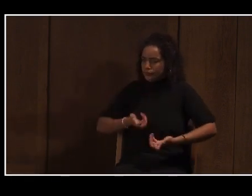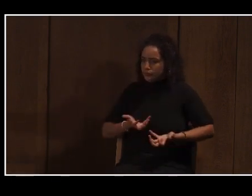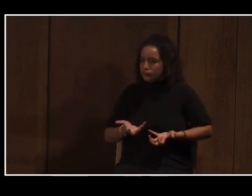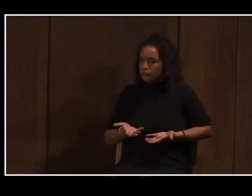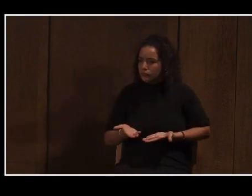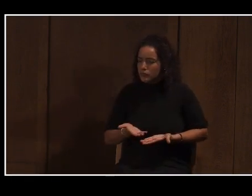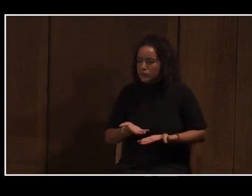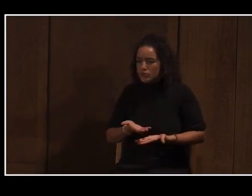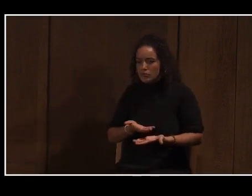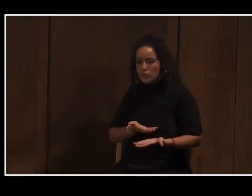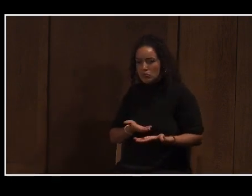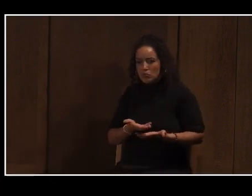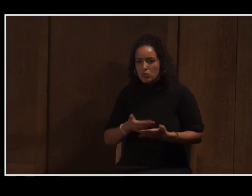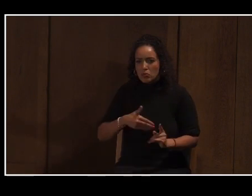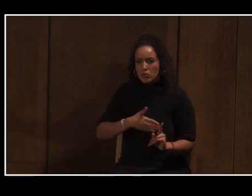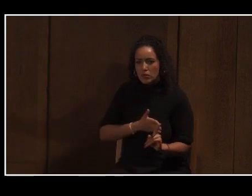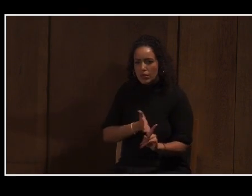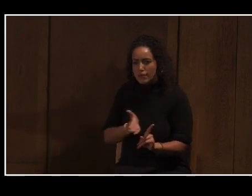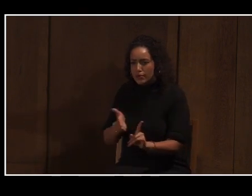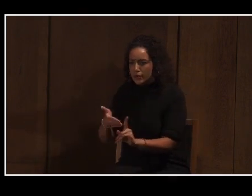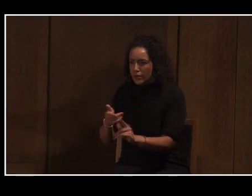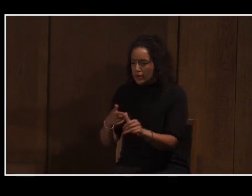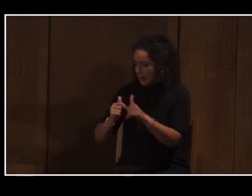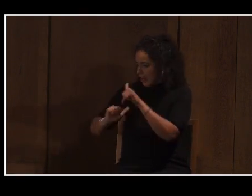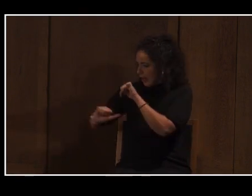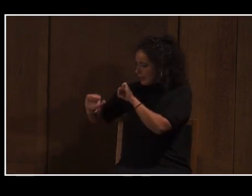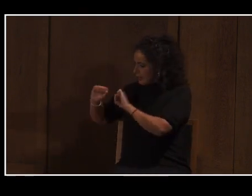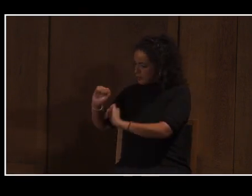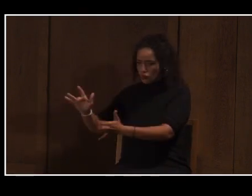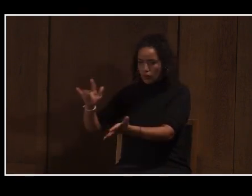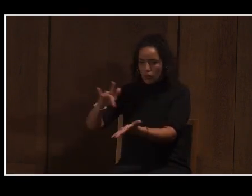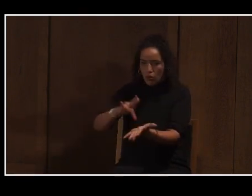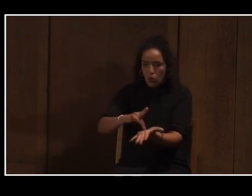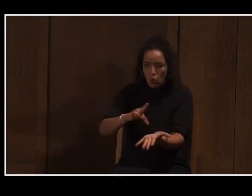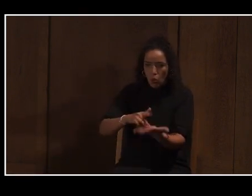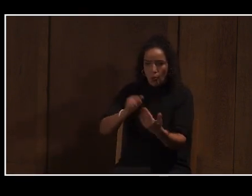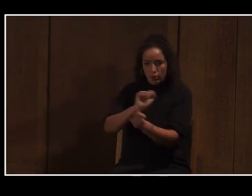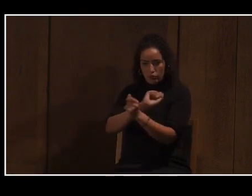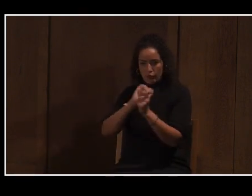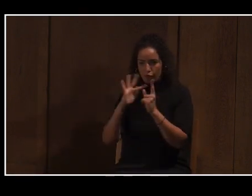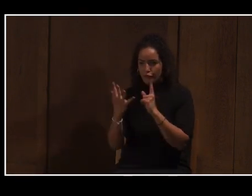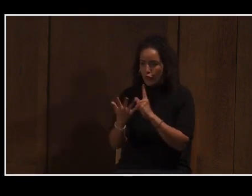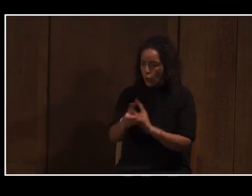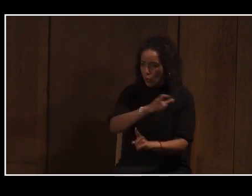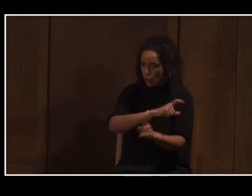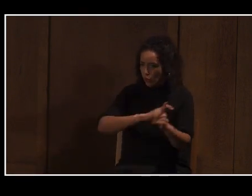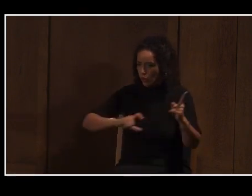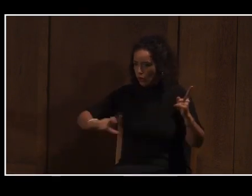ancestral to, the urban, to the folk, to the